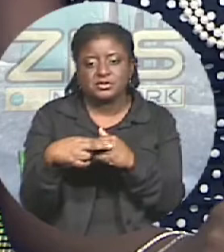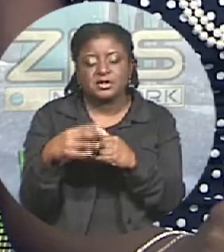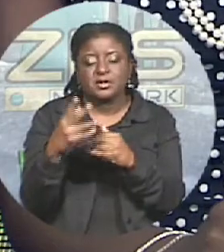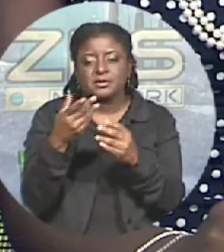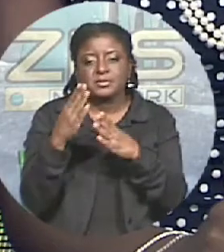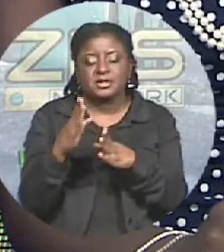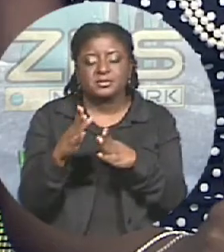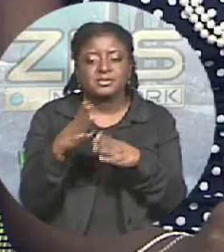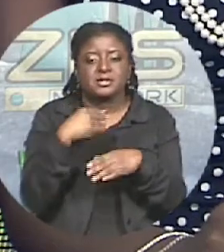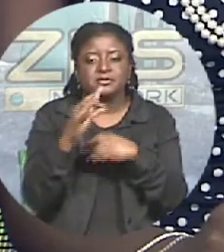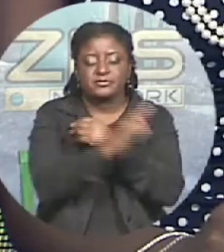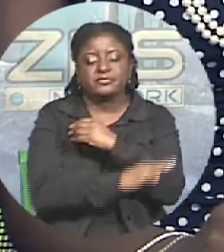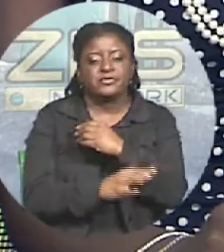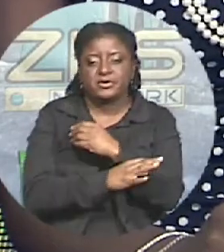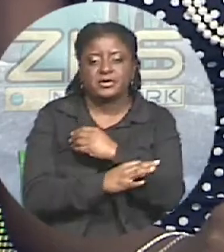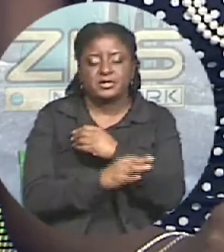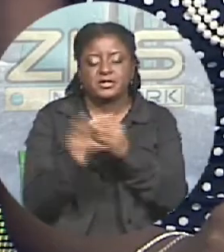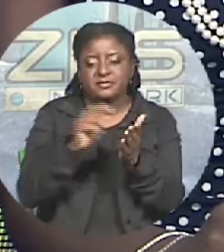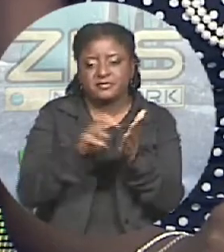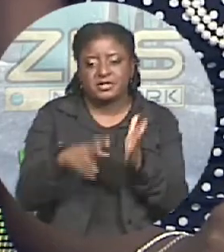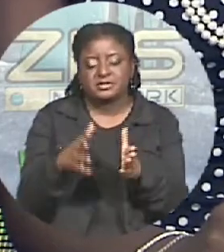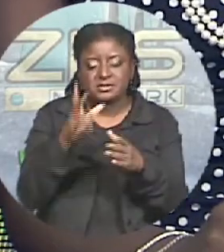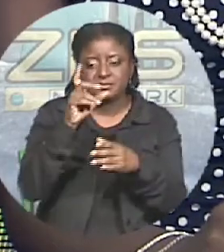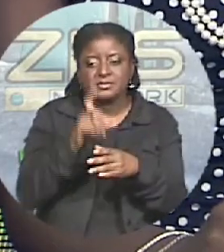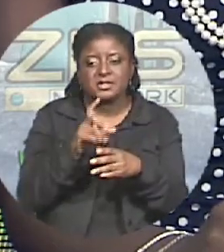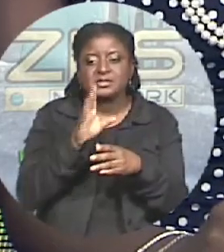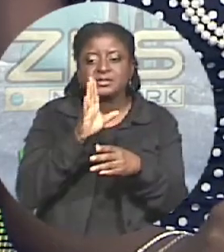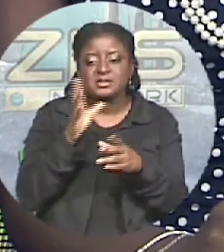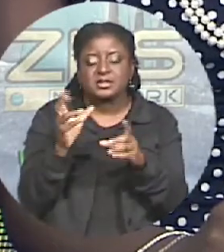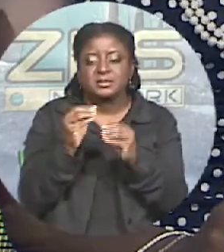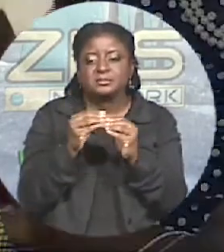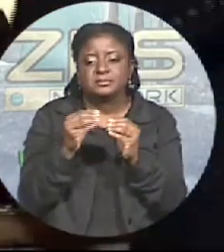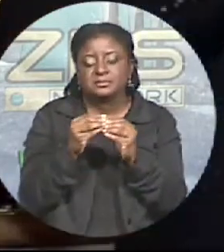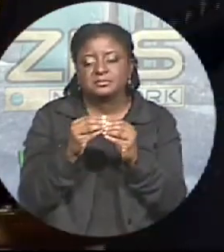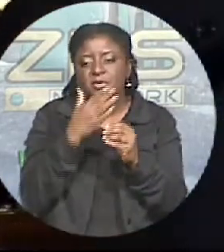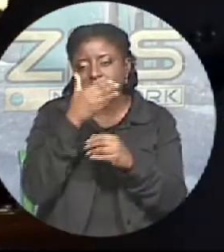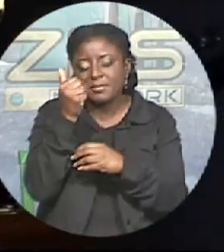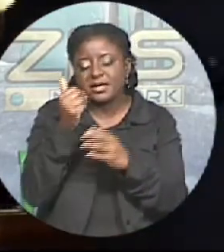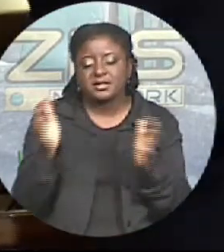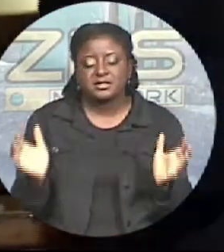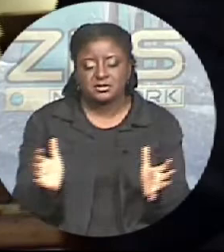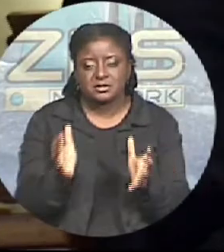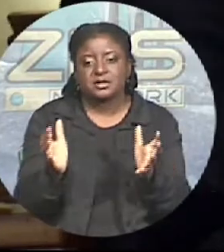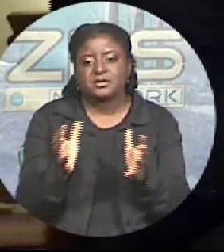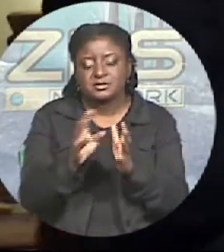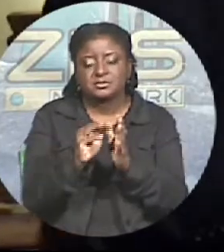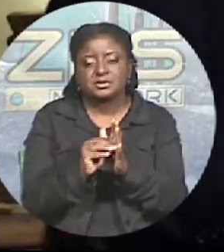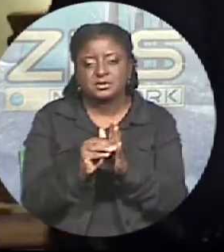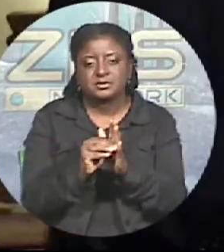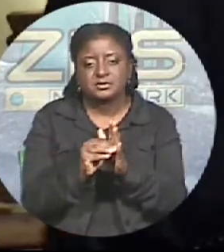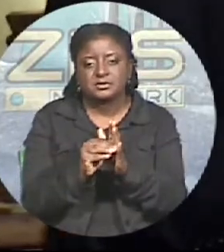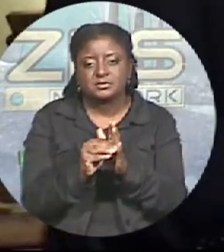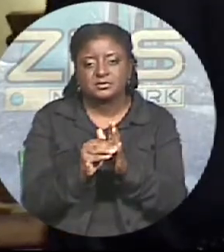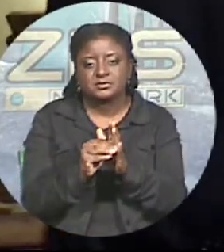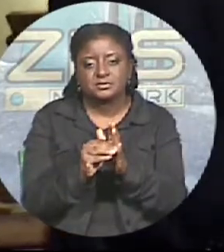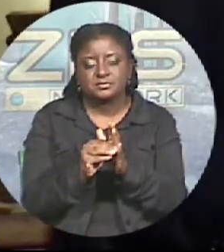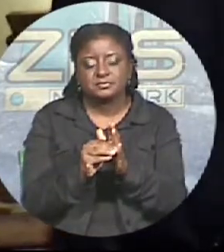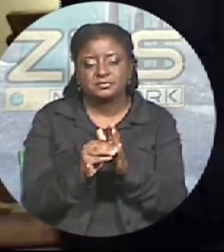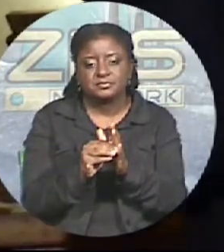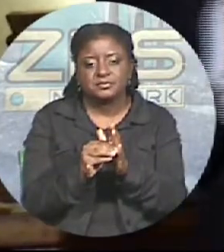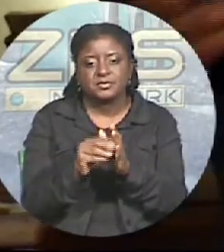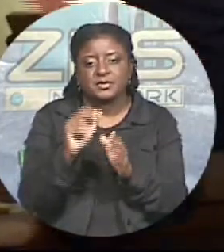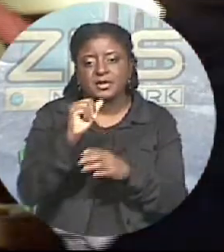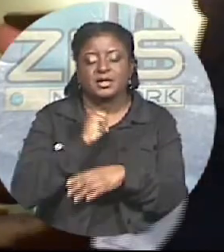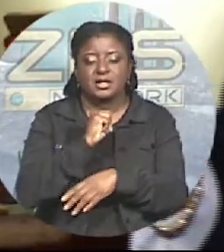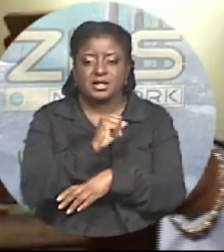better incentivized. Sears told Rotarians the current economic model driven by foreign direct investment must be refined. He noted that the